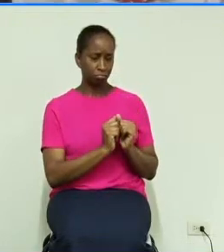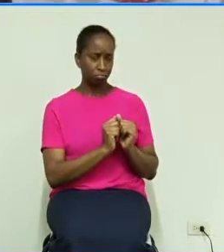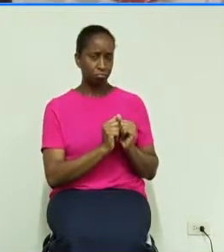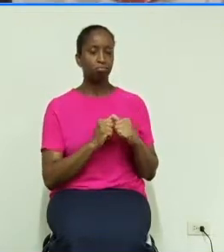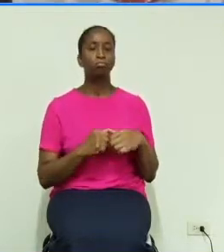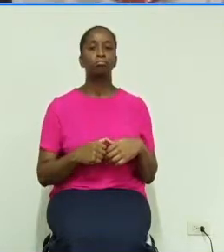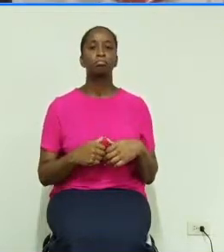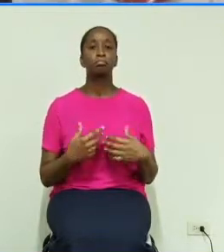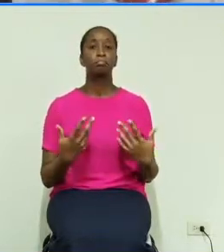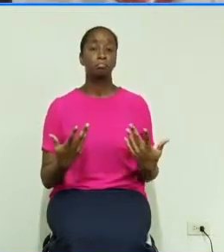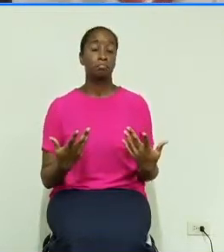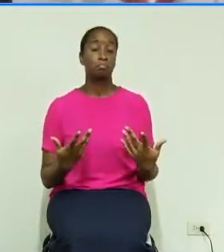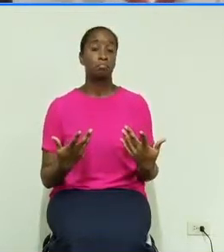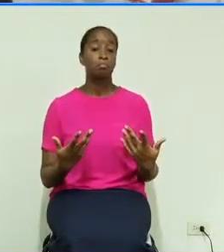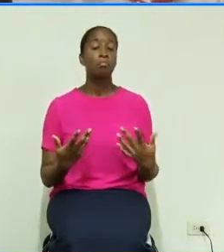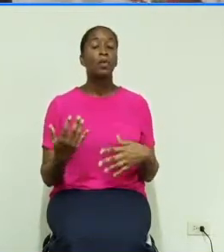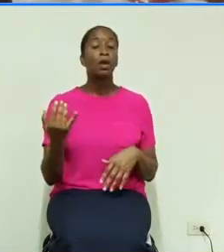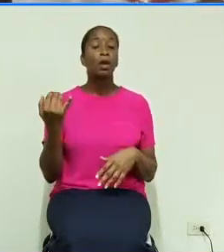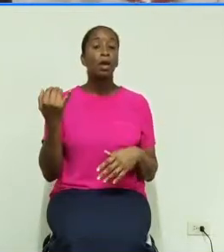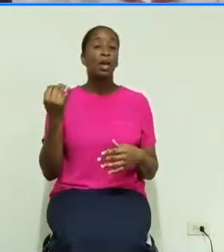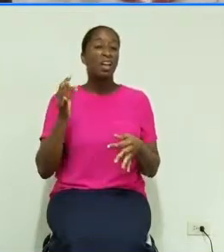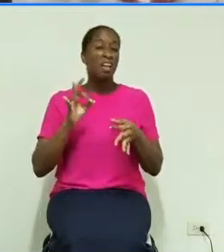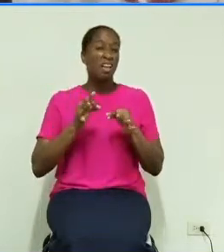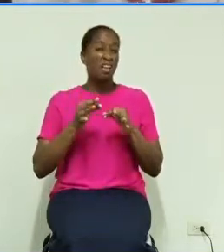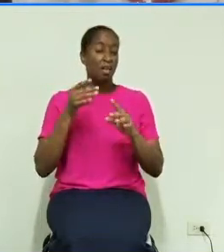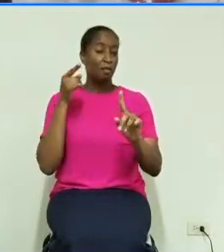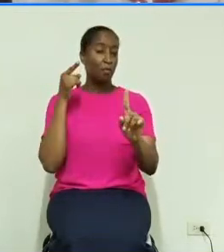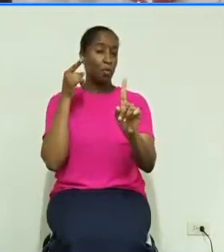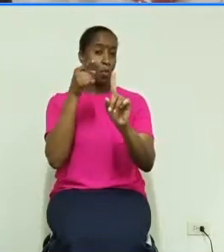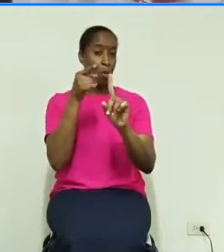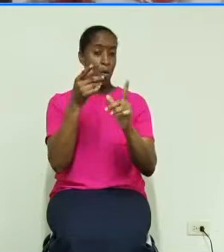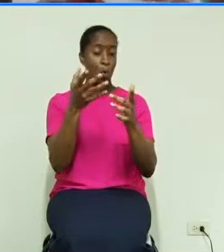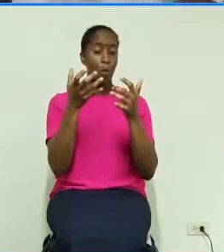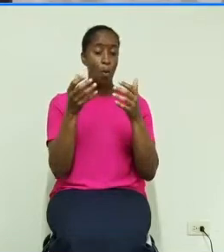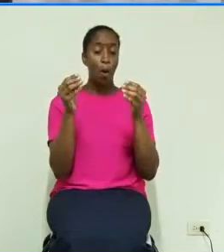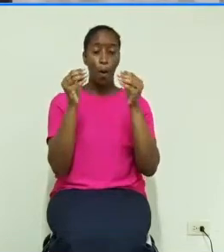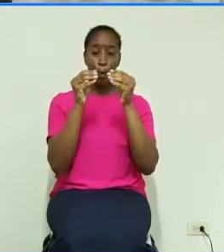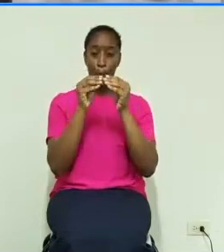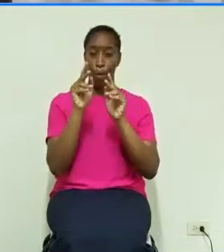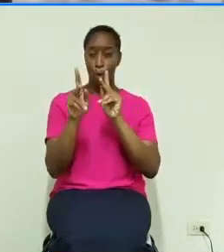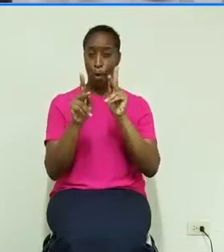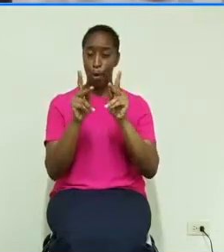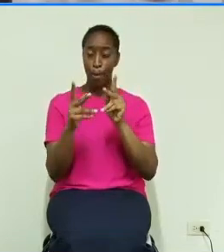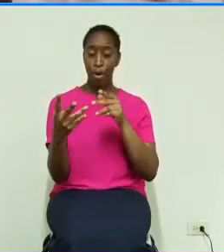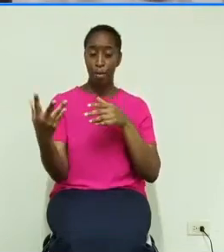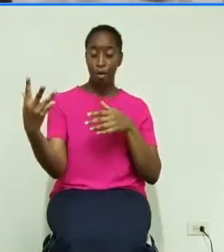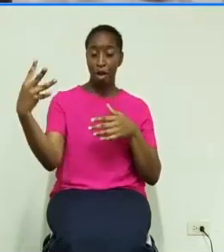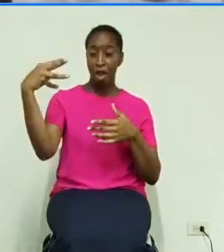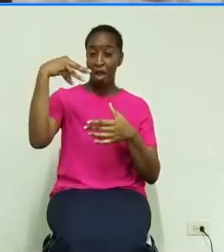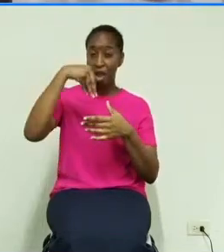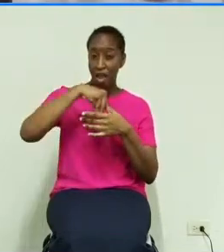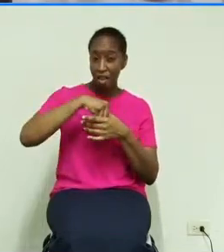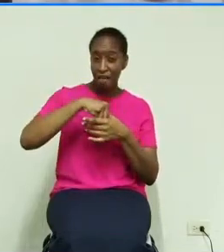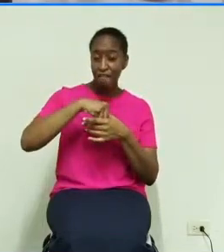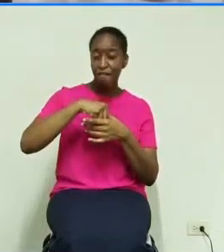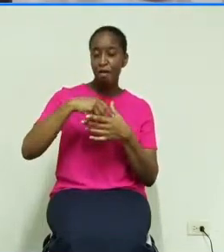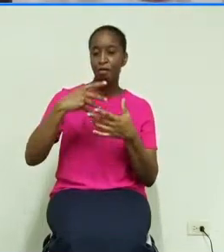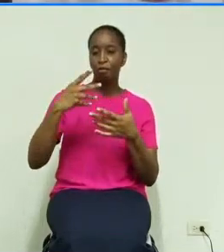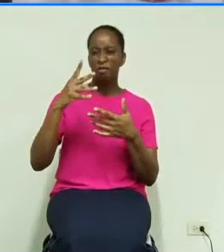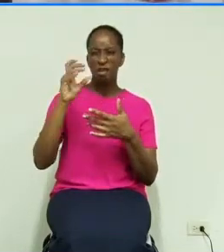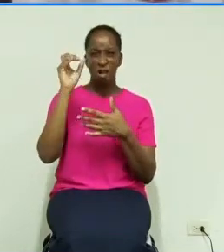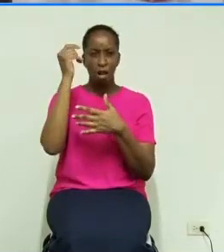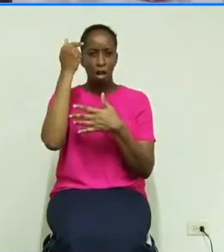representational and parliamentary level, the Senate is necessary to make sure that no category of Barbadian